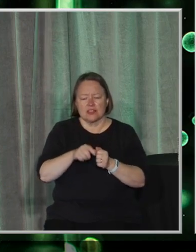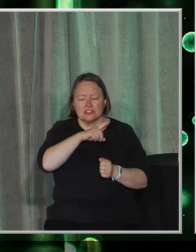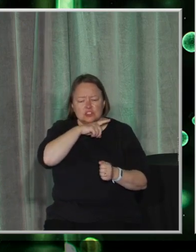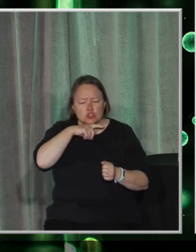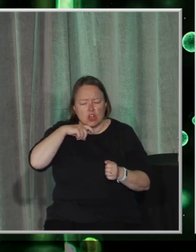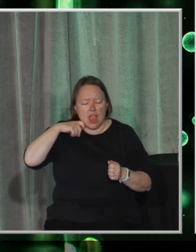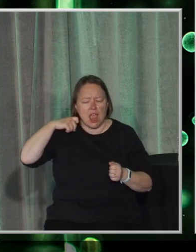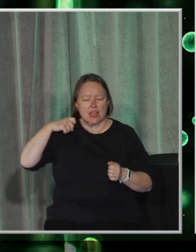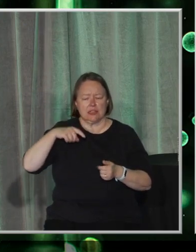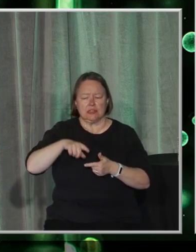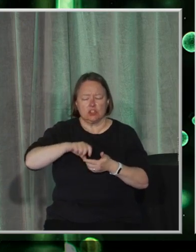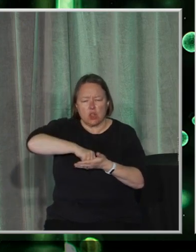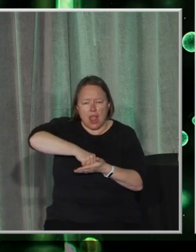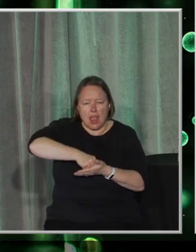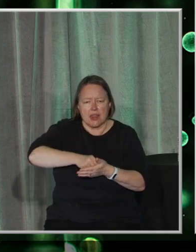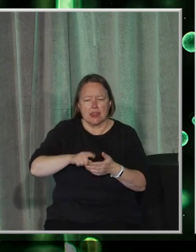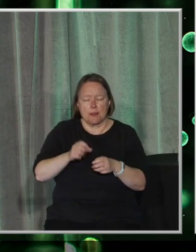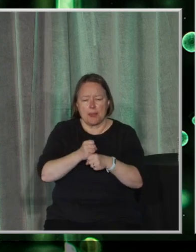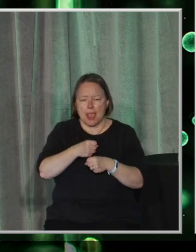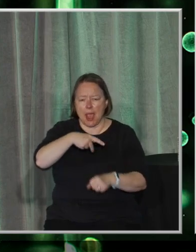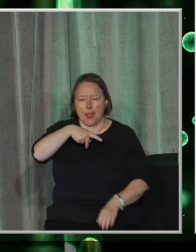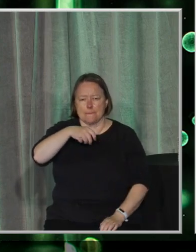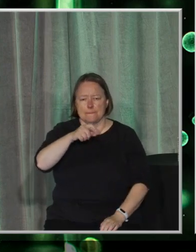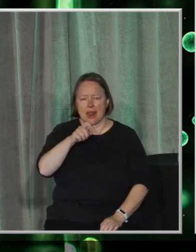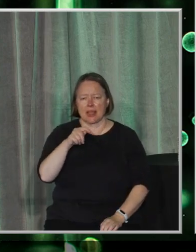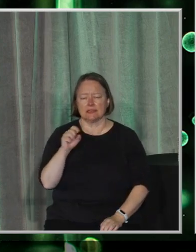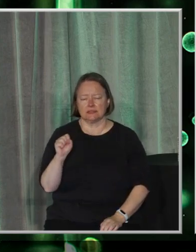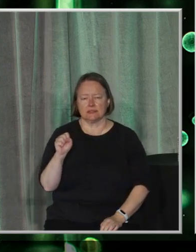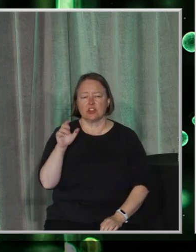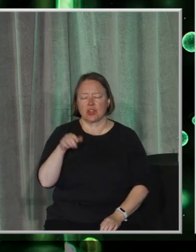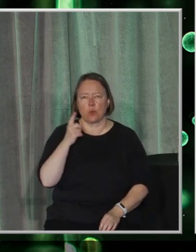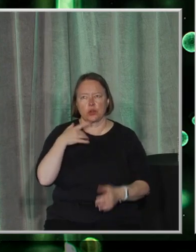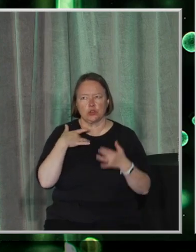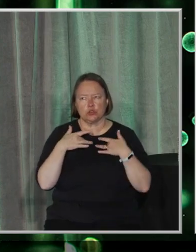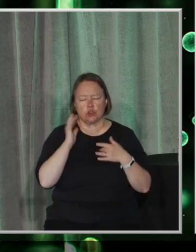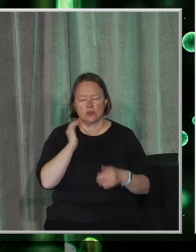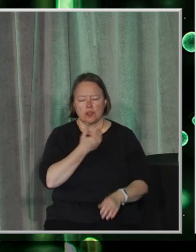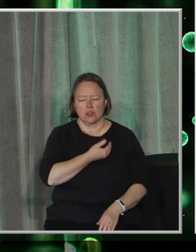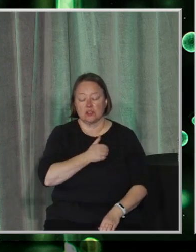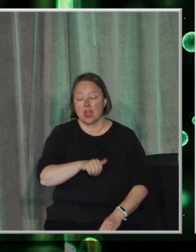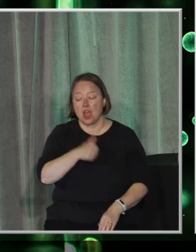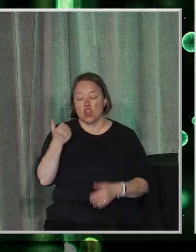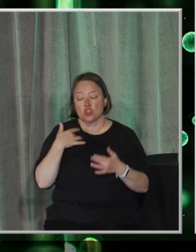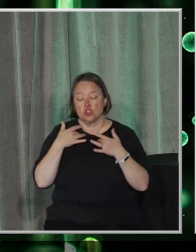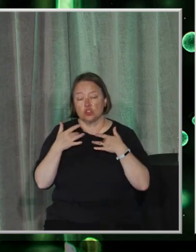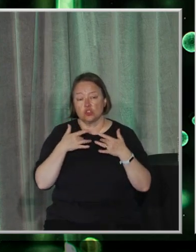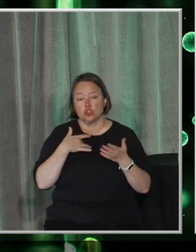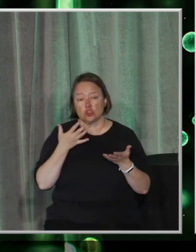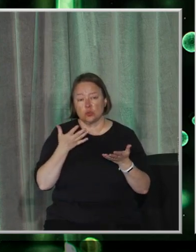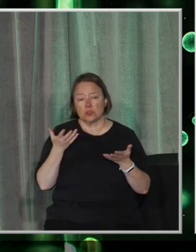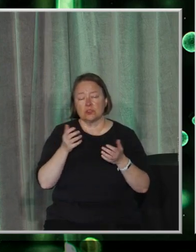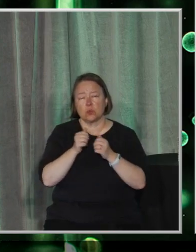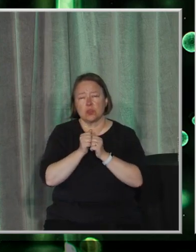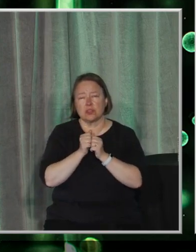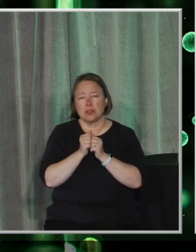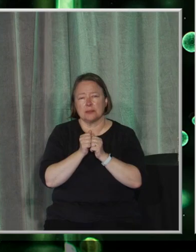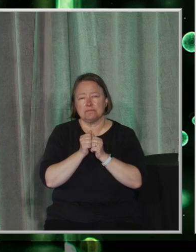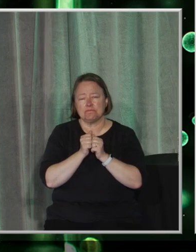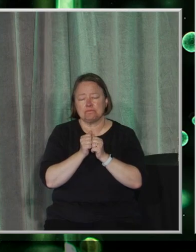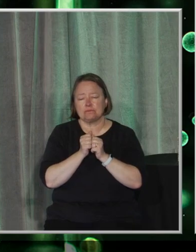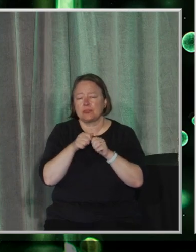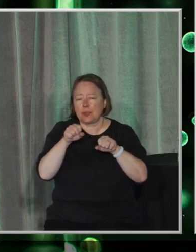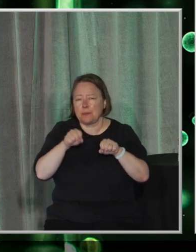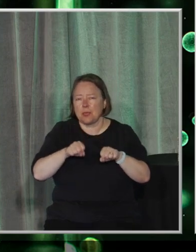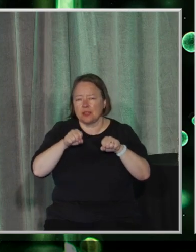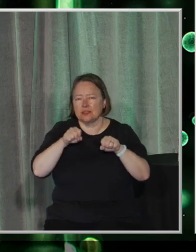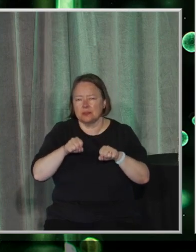grinding, and the pelleting. So that was one concern we had. And another concern we had was with the